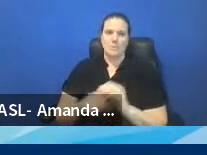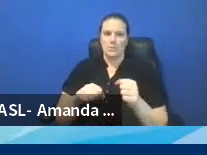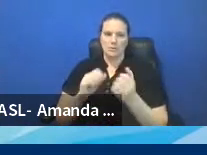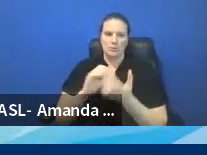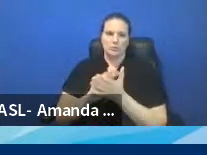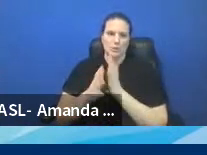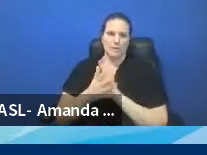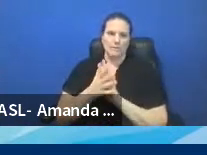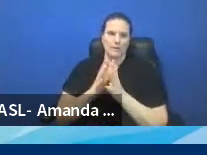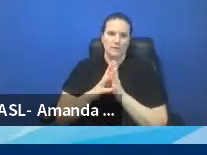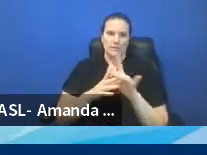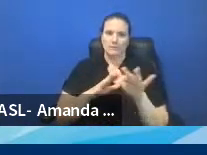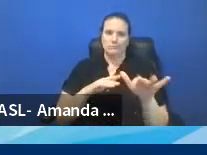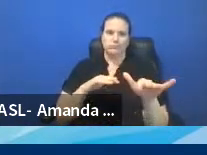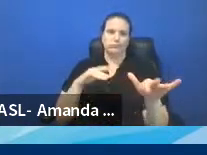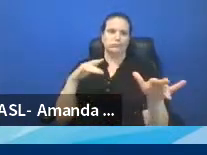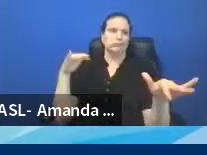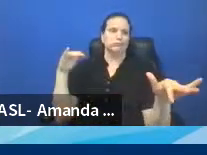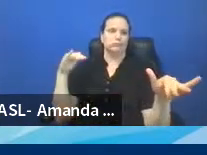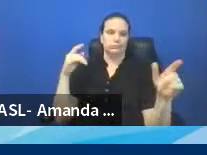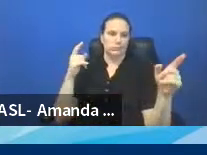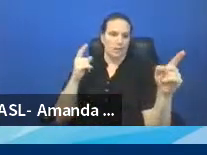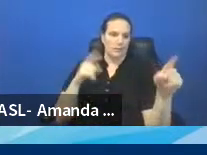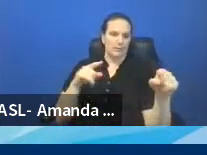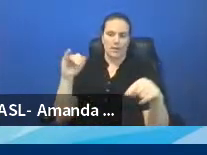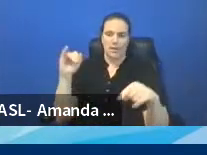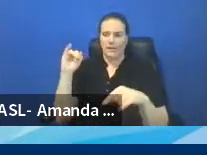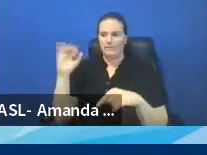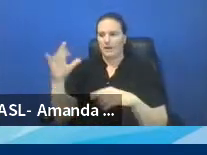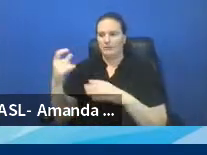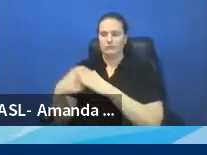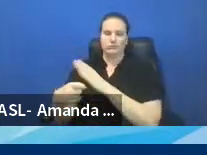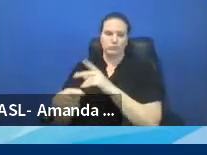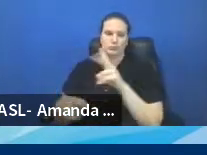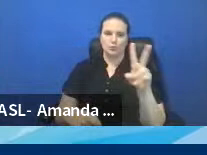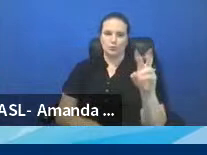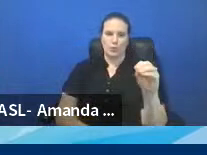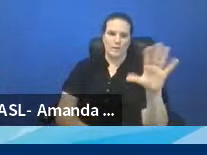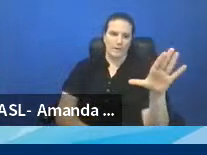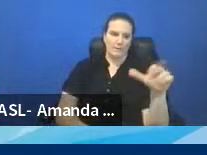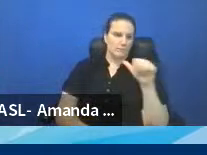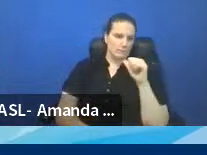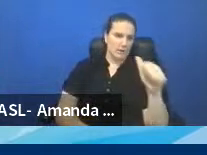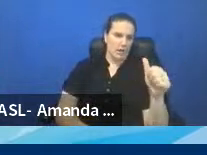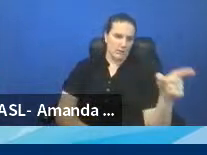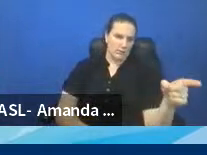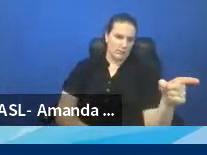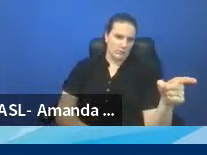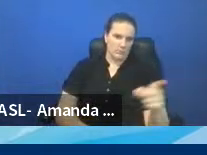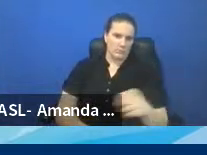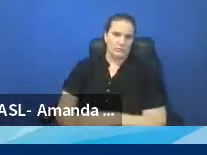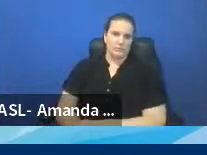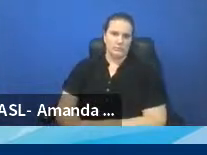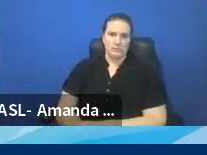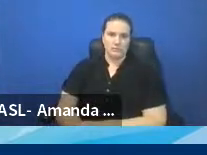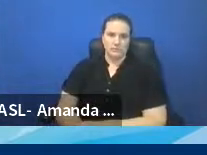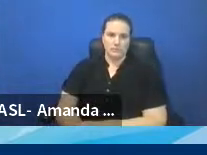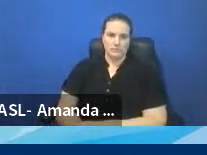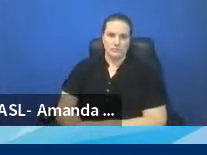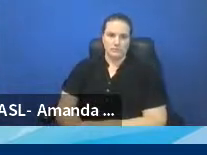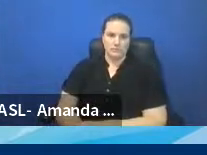traffic calamities that could happen if the I-5 bridge is tolled and the 205 bridge is not tolled. Is there, I know